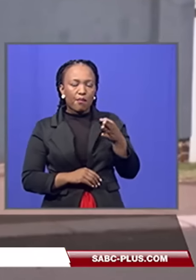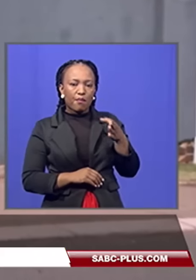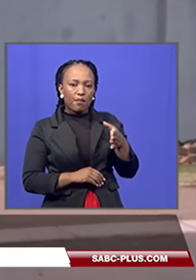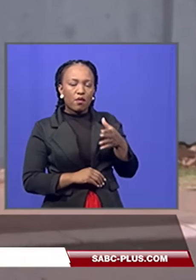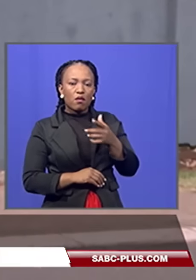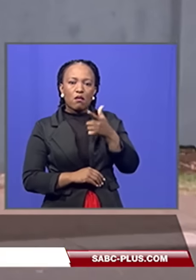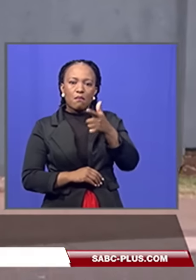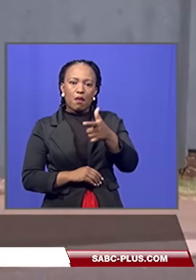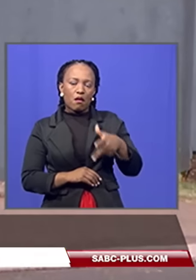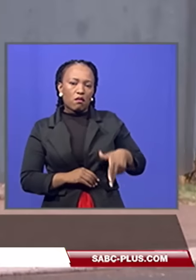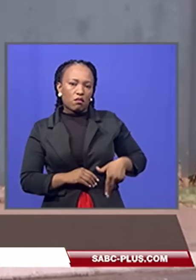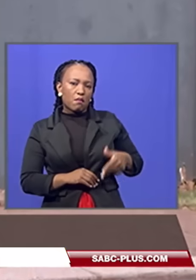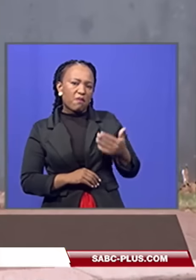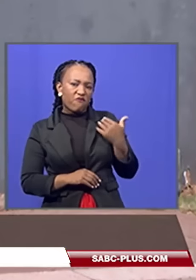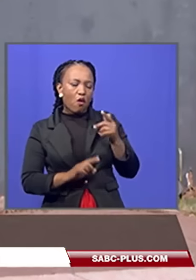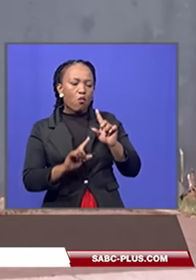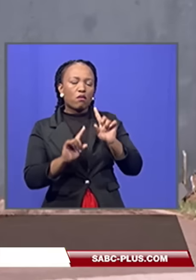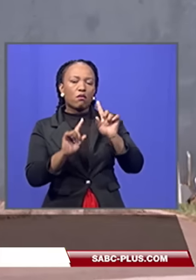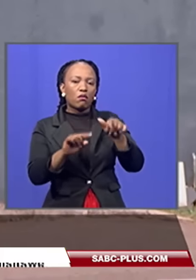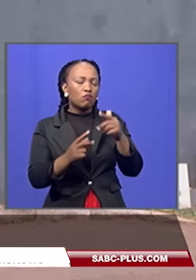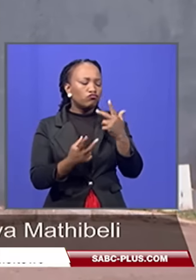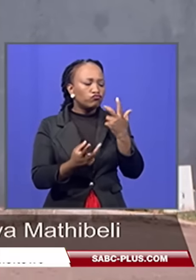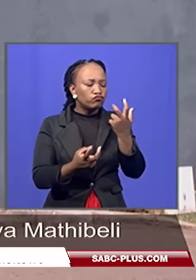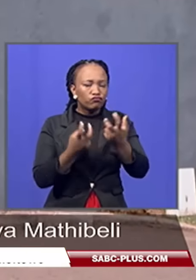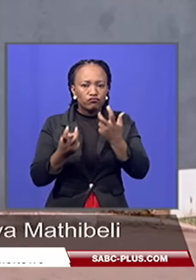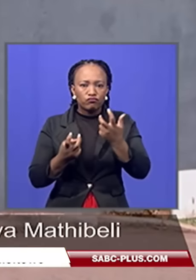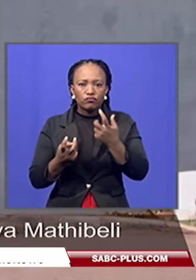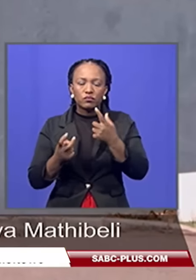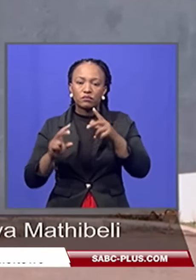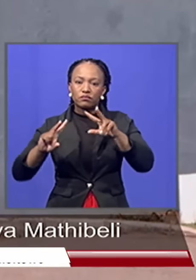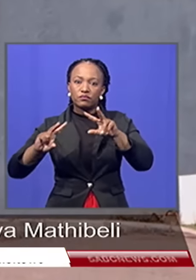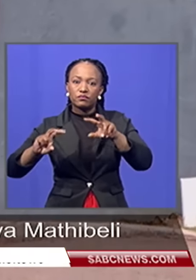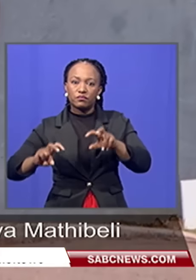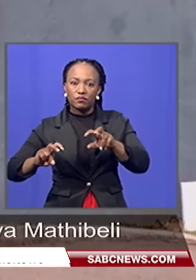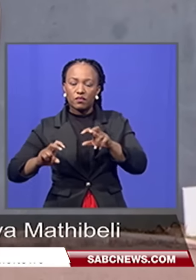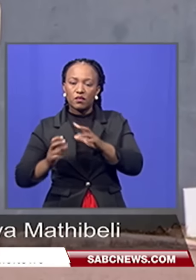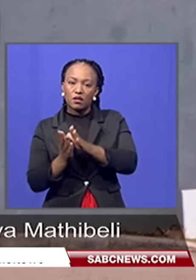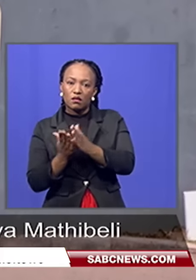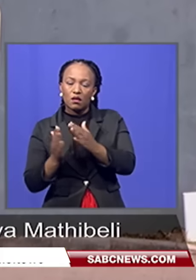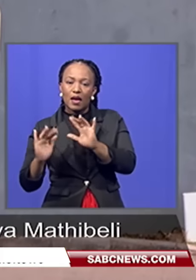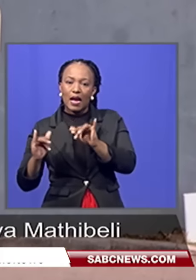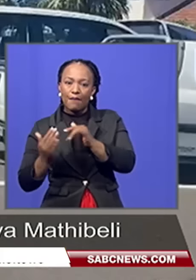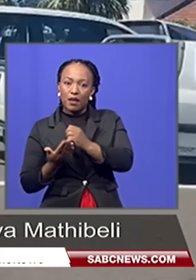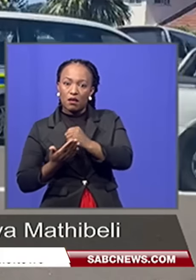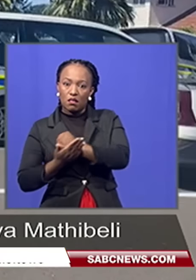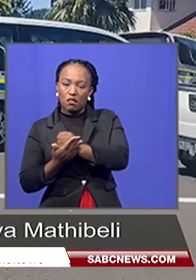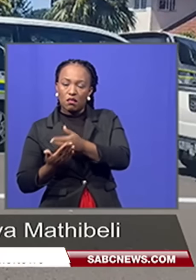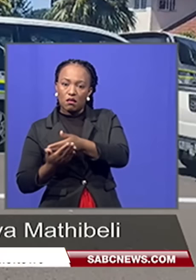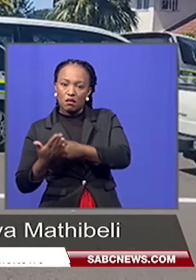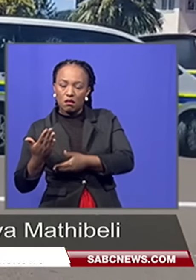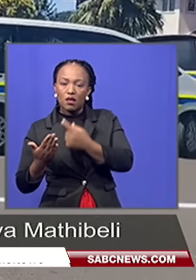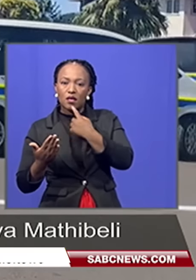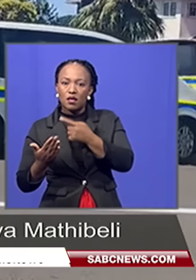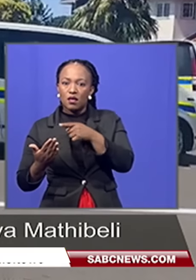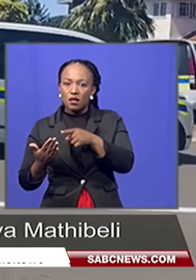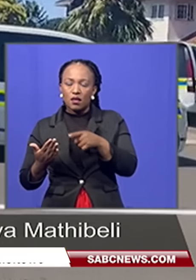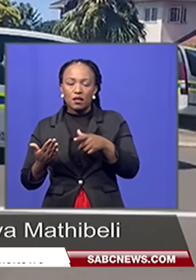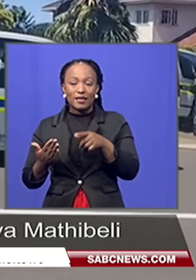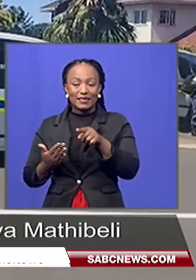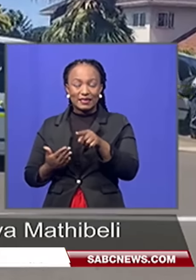di thupilwe nakong ya lesolo. Maphodisa a re dinyakišo di laetša gore puku ya boingwadišo ya khamphani yeo e ngwadišitše gore go na le dithunya